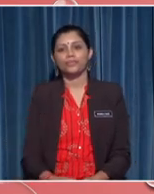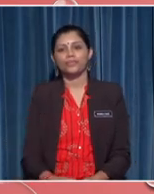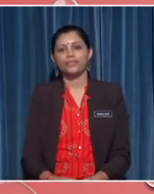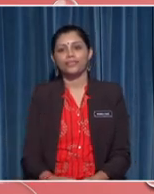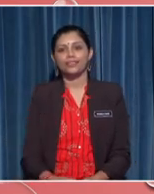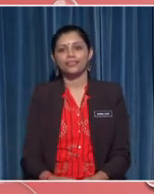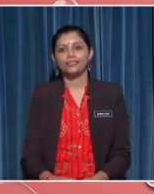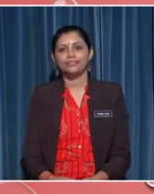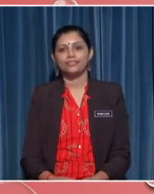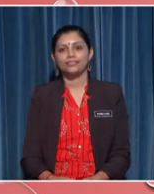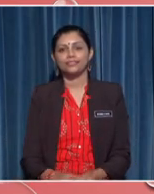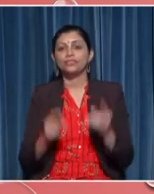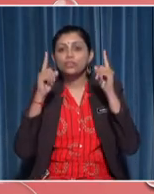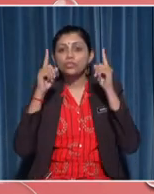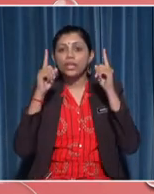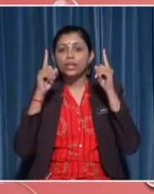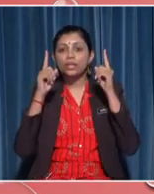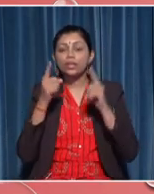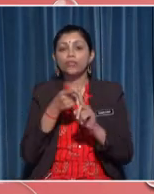What about this currency?